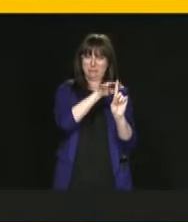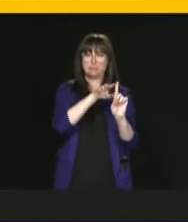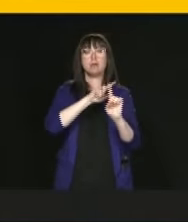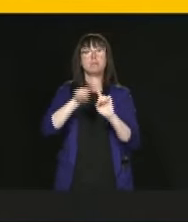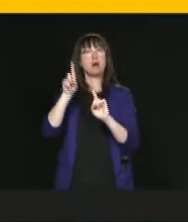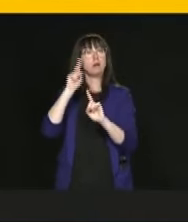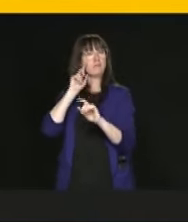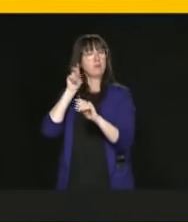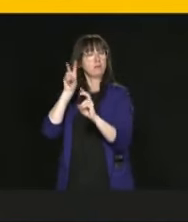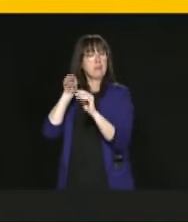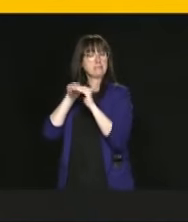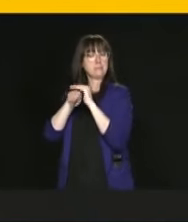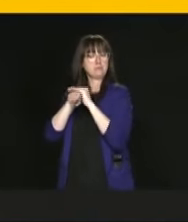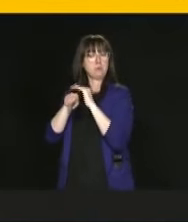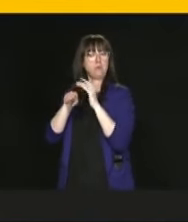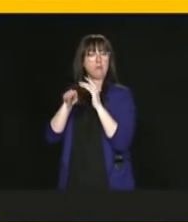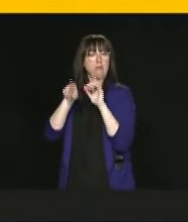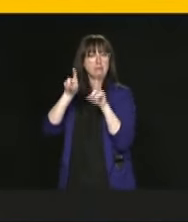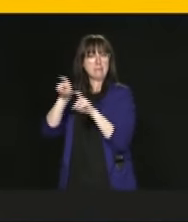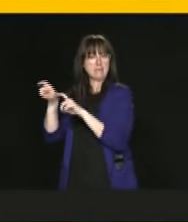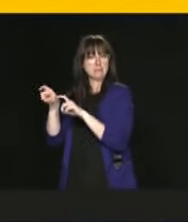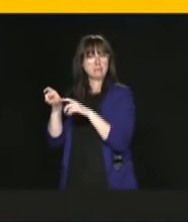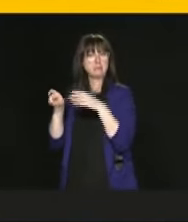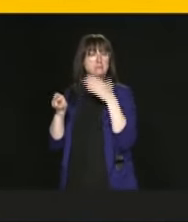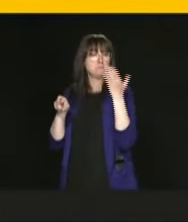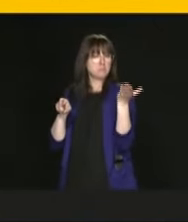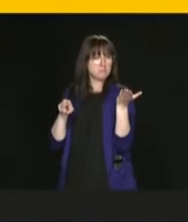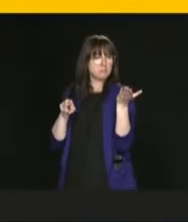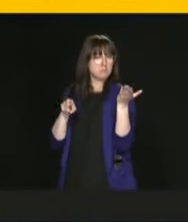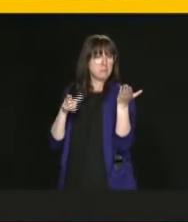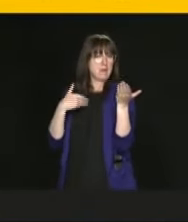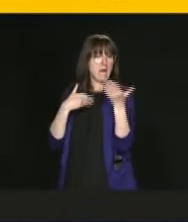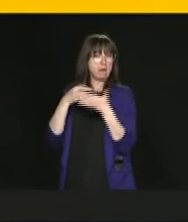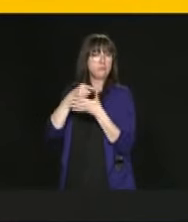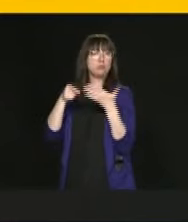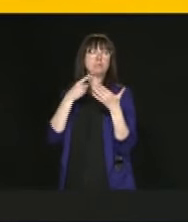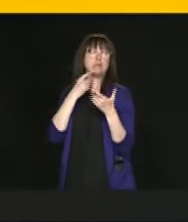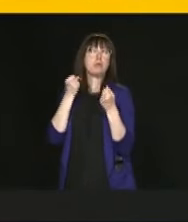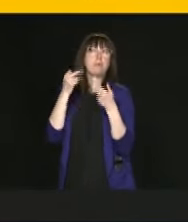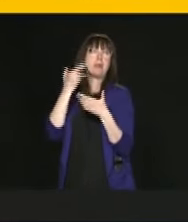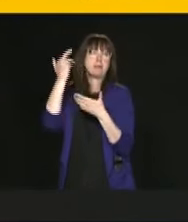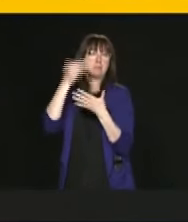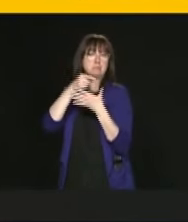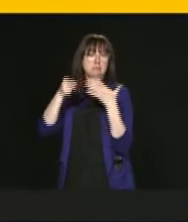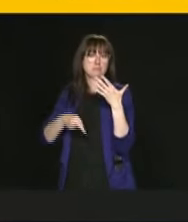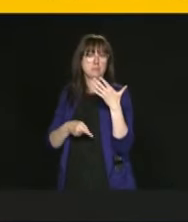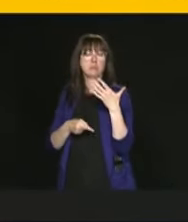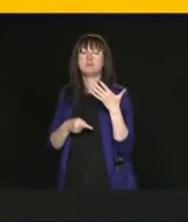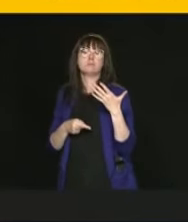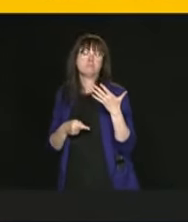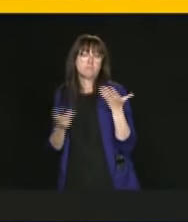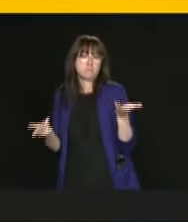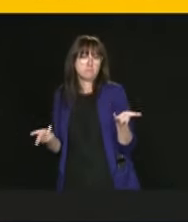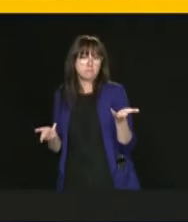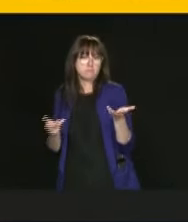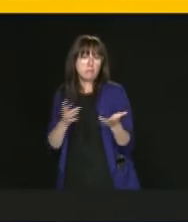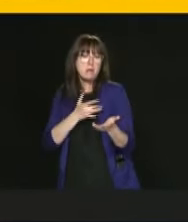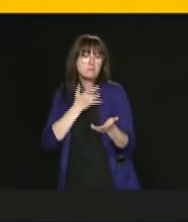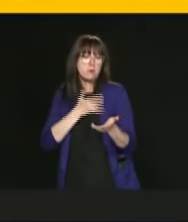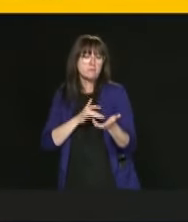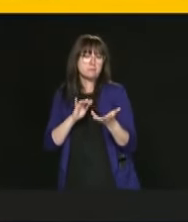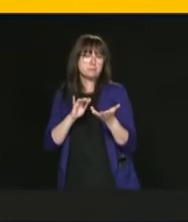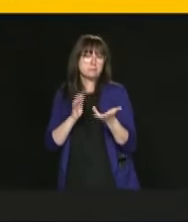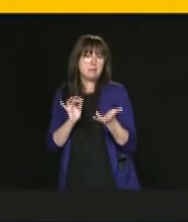reasons? Dr. Tam, you said there are many reasons. Like practically speaking, how could the provinces be testing more? What needs to be done